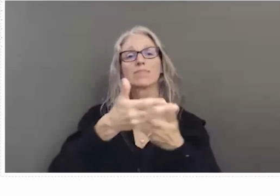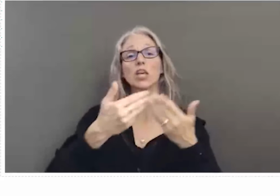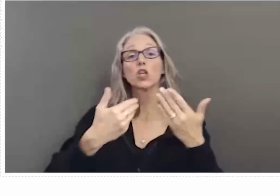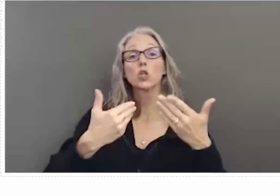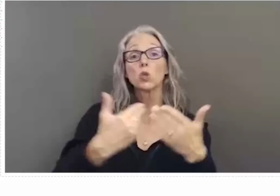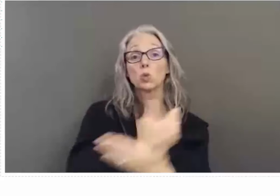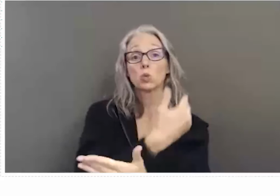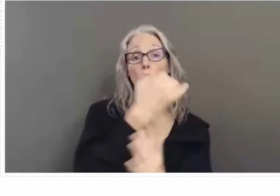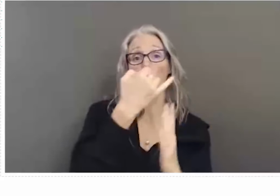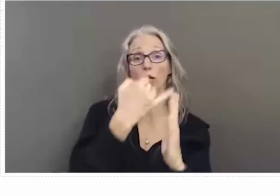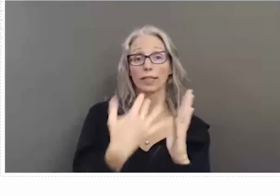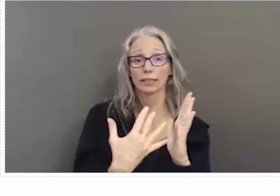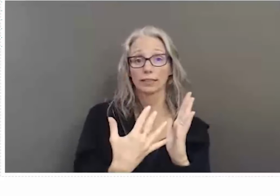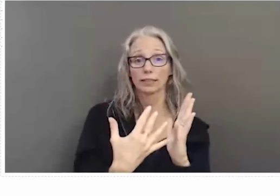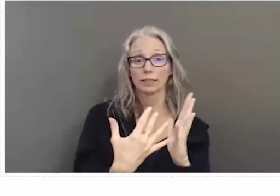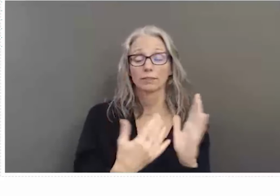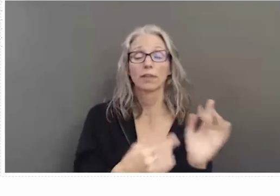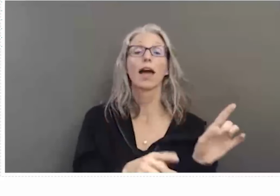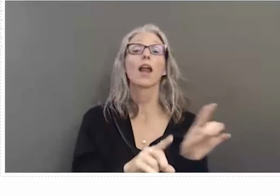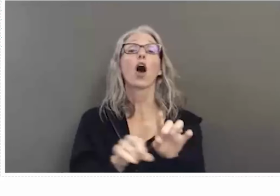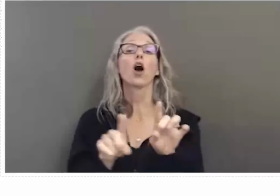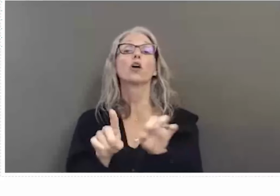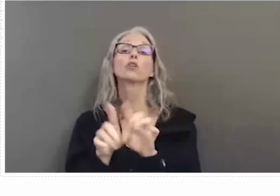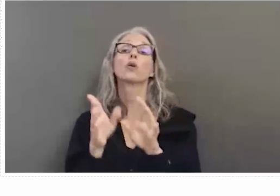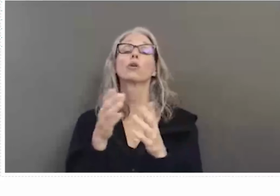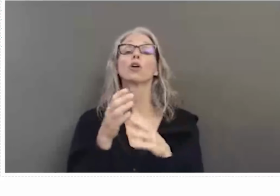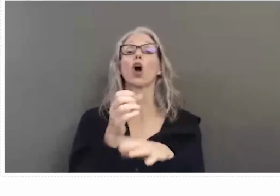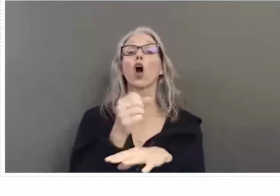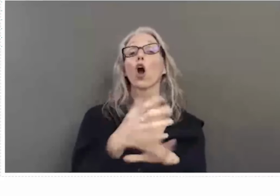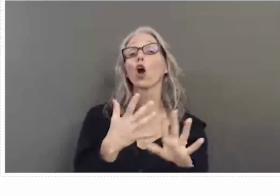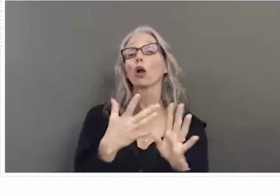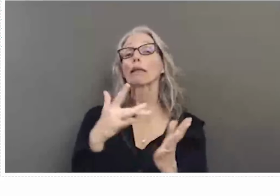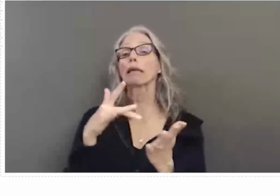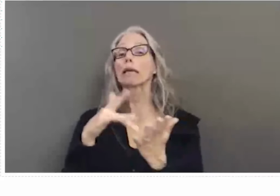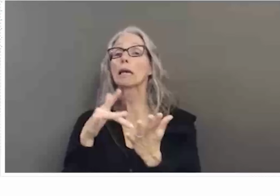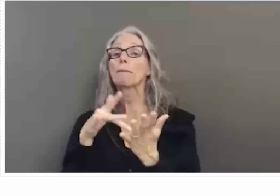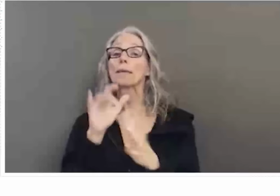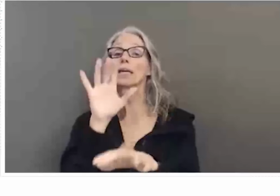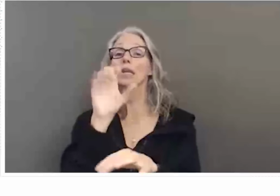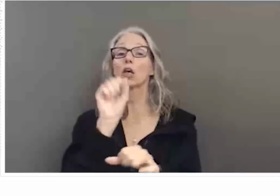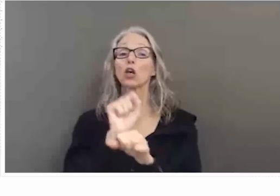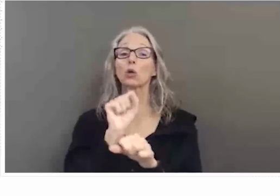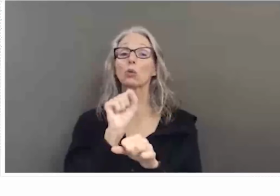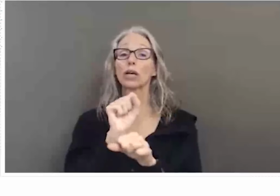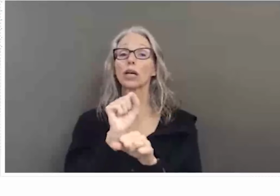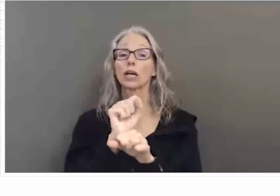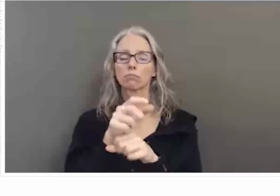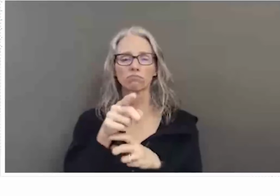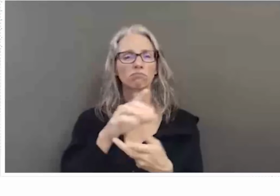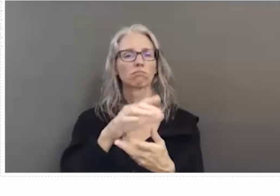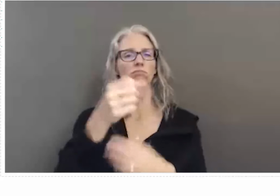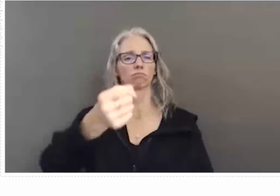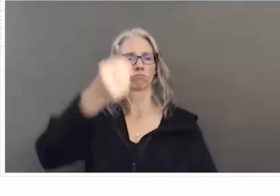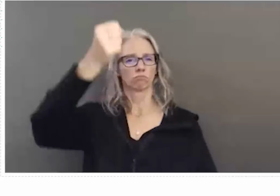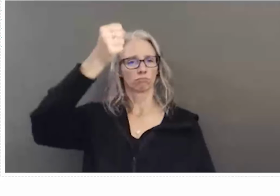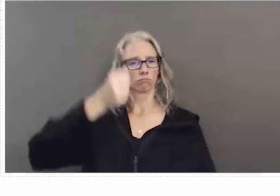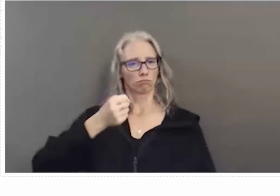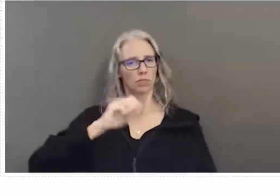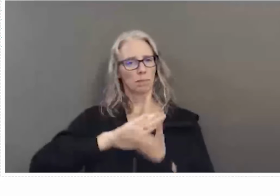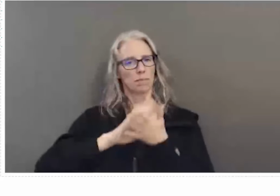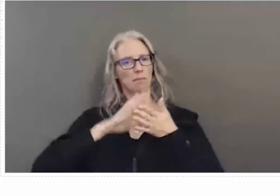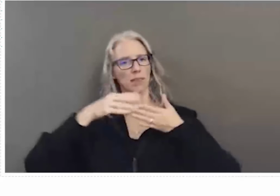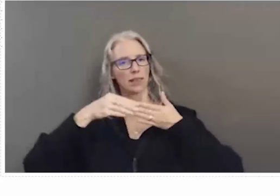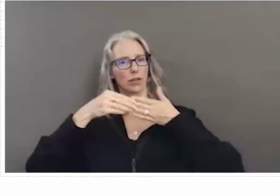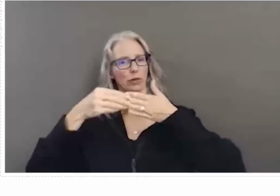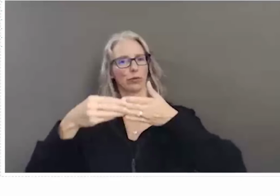early mid-career artists and arts professionals in leadership positions, so that they can